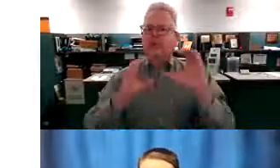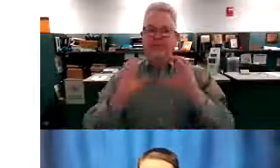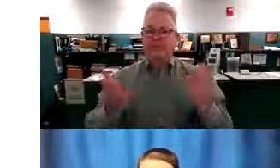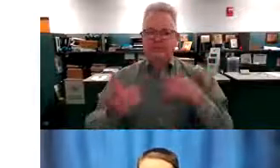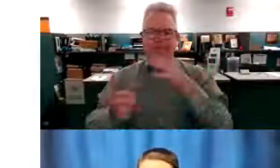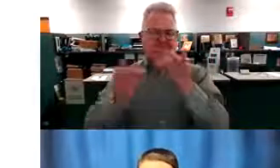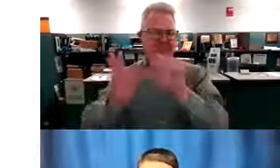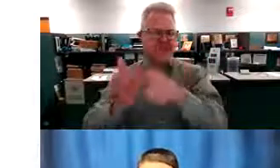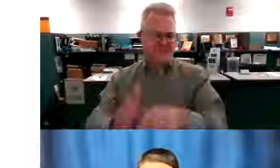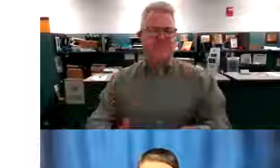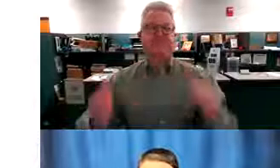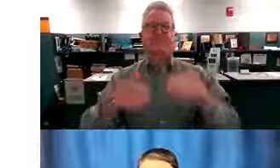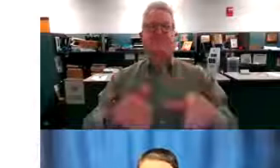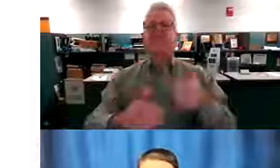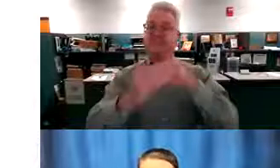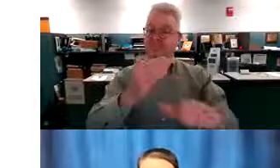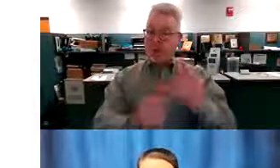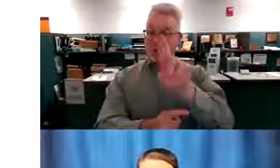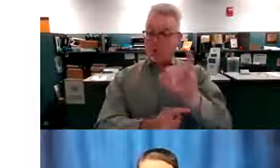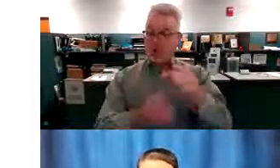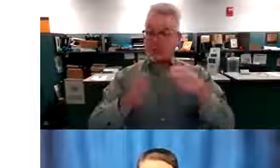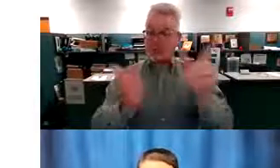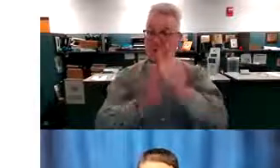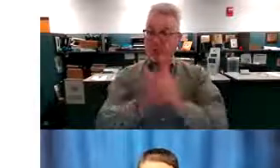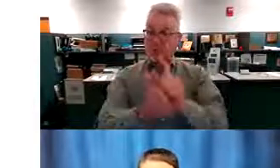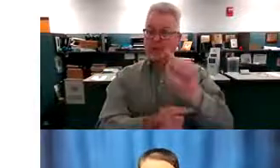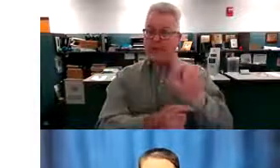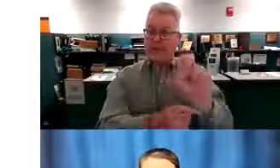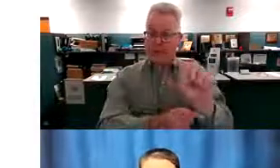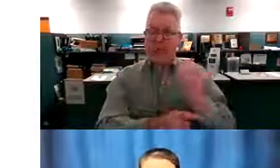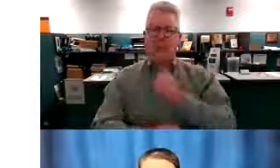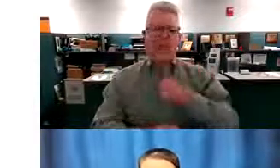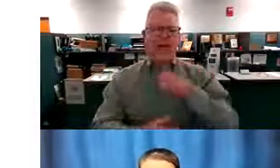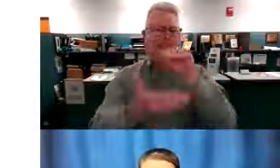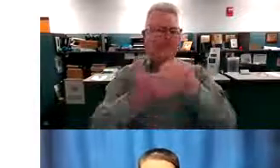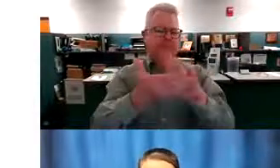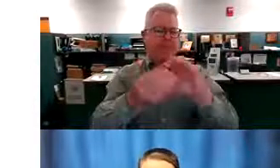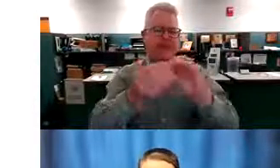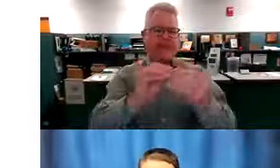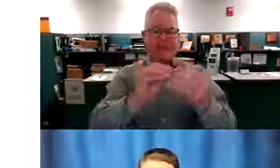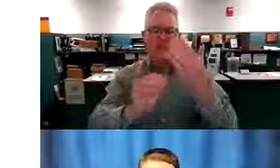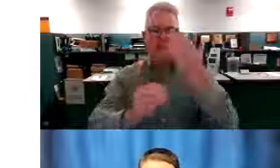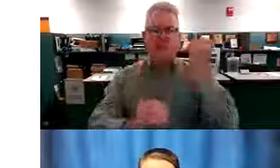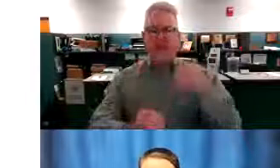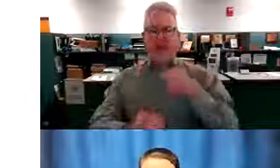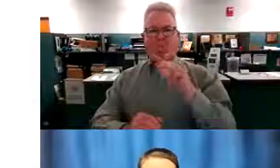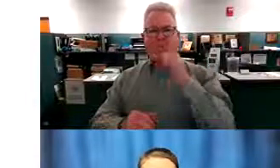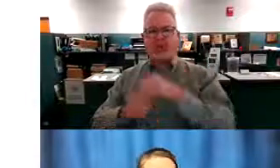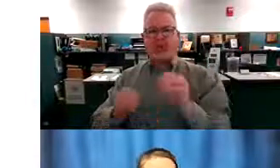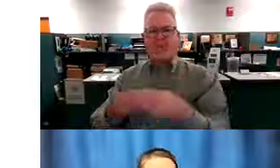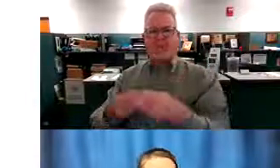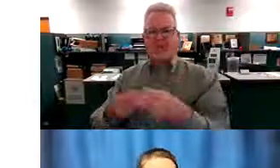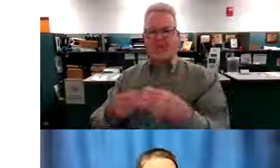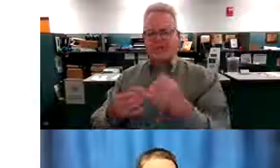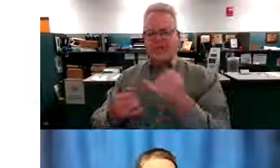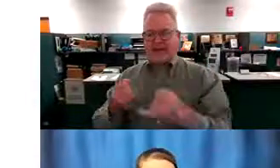hard of hearing Rhode Islanders. So I'll go a little more into depth under that, but under Rhode Island general law, the statute, I didn't put down